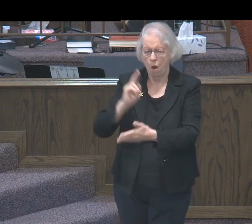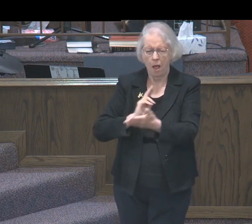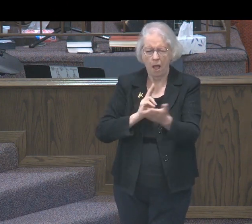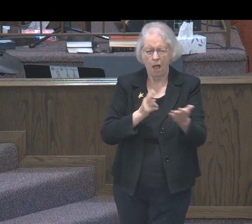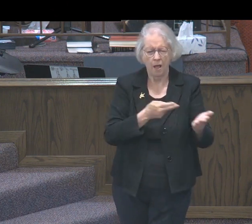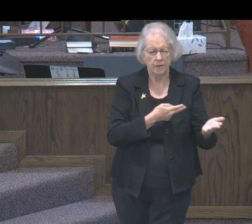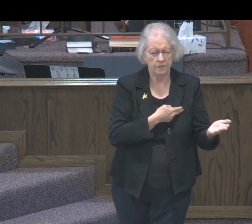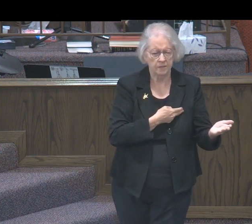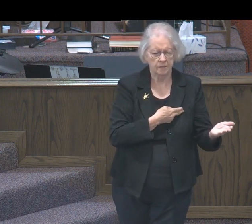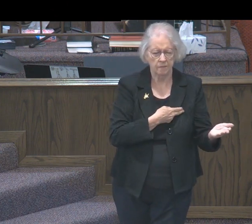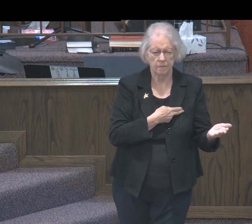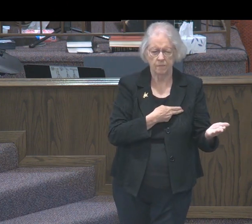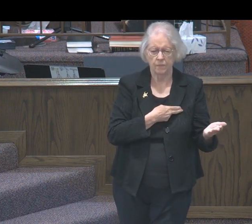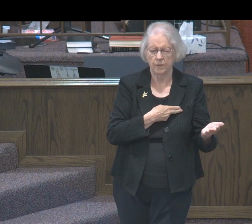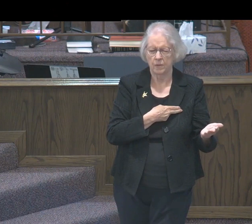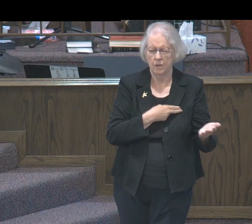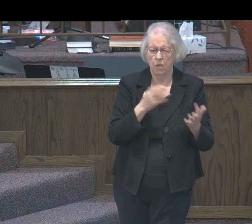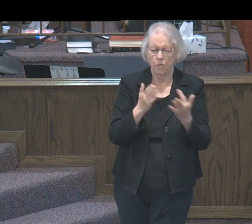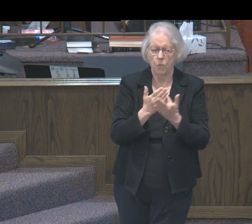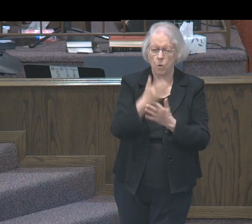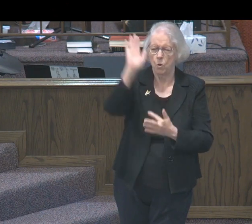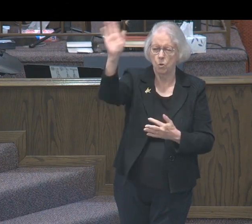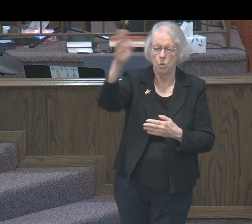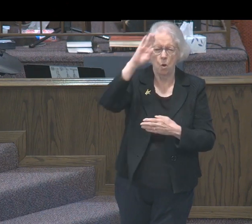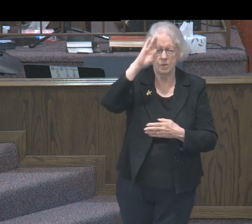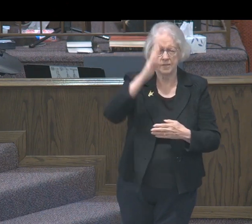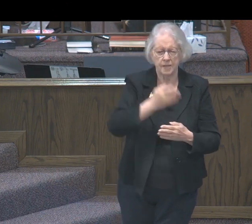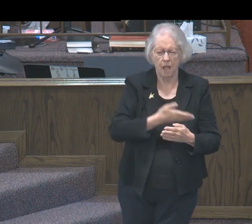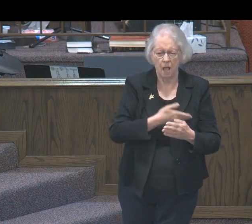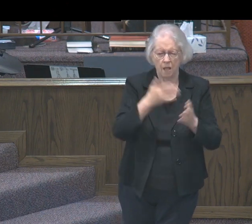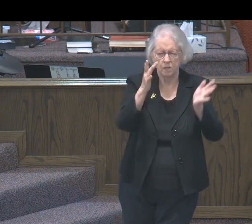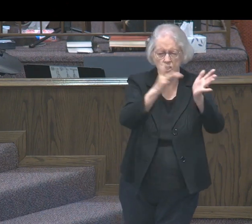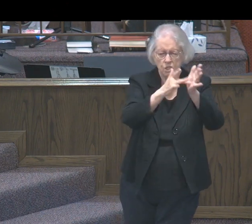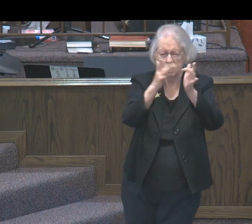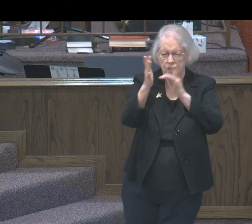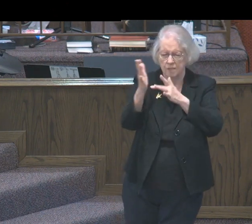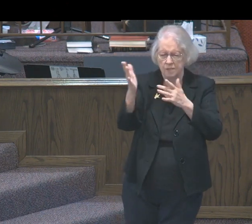But God, it is a finished work. And those who have believed